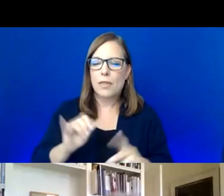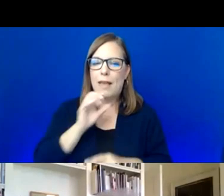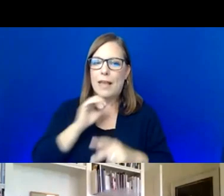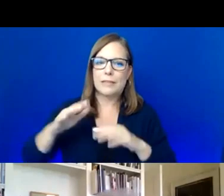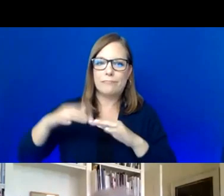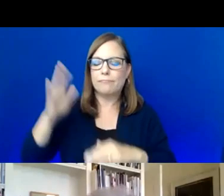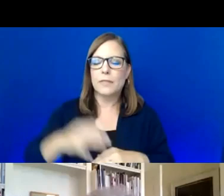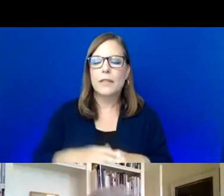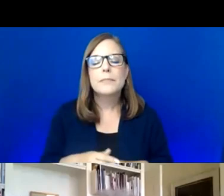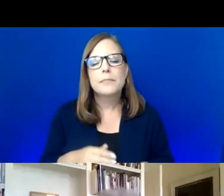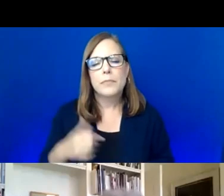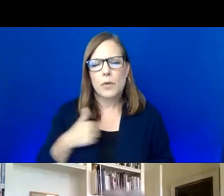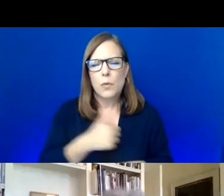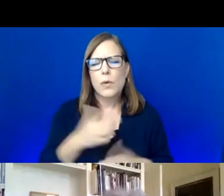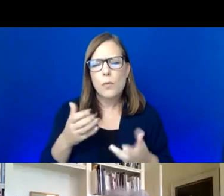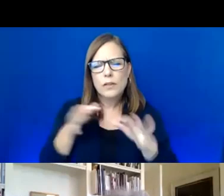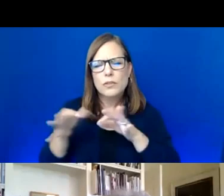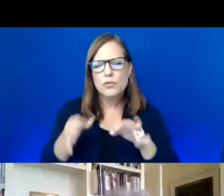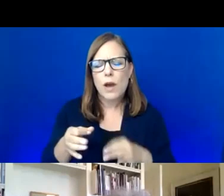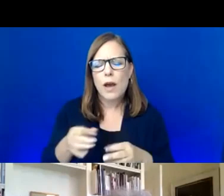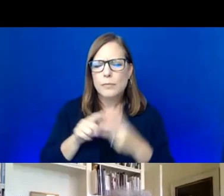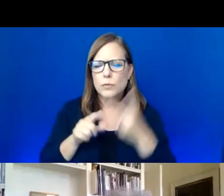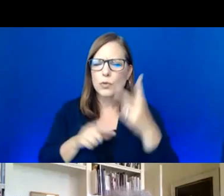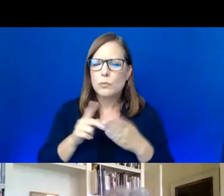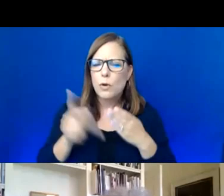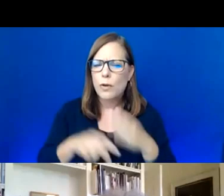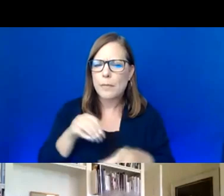two relevant San Francisco programs.